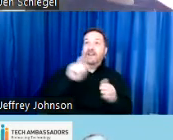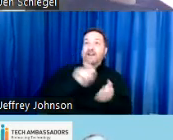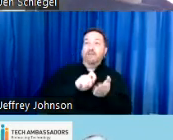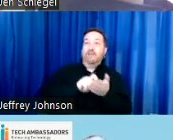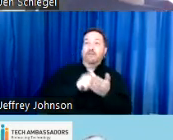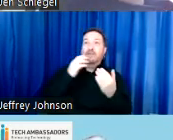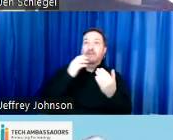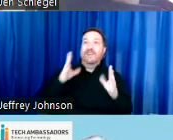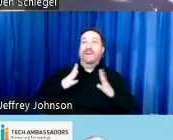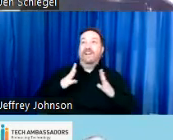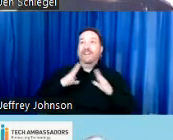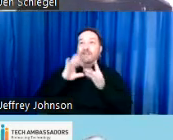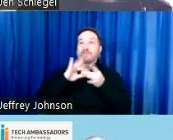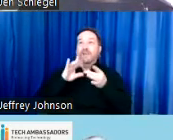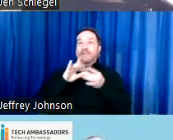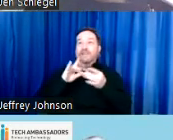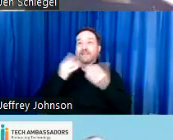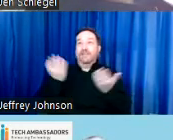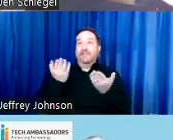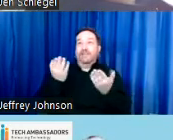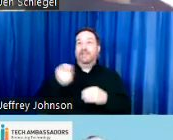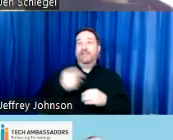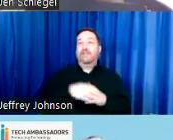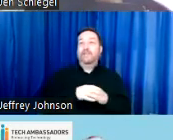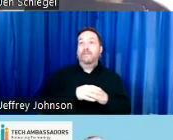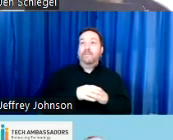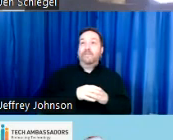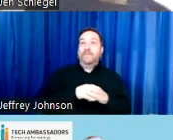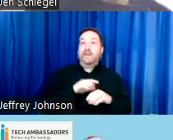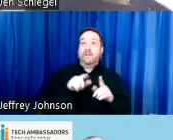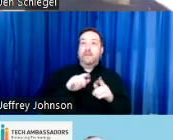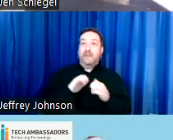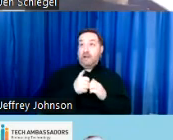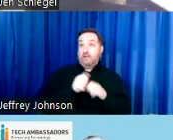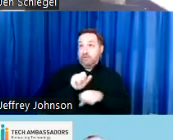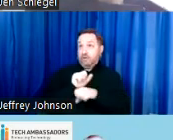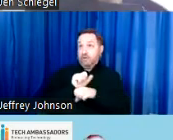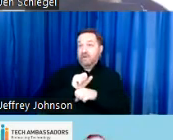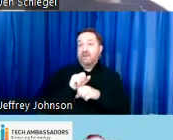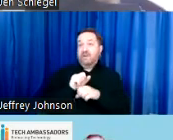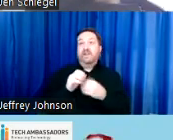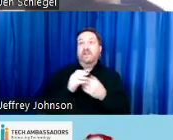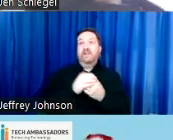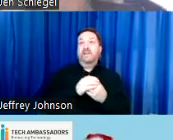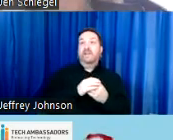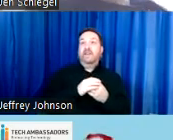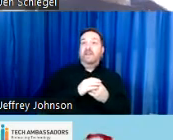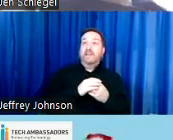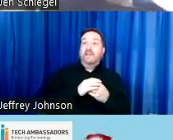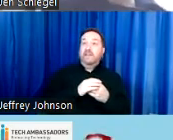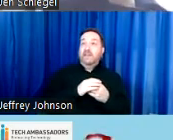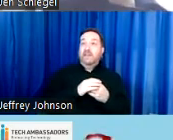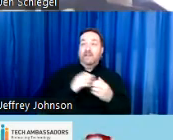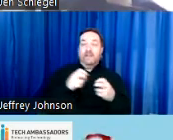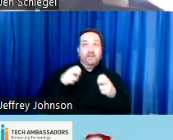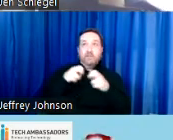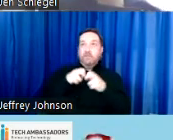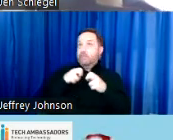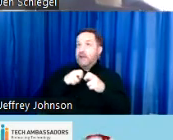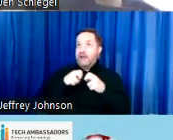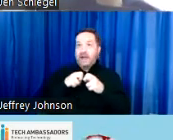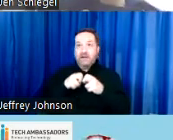message while we've been sitting here. But fundamentally how this works is it's very low fidelity in terms of there's no battery, nothing